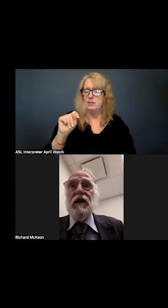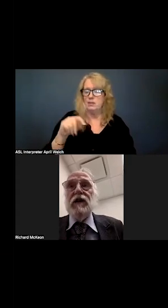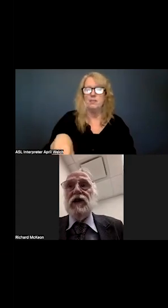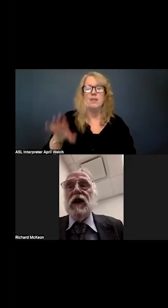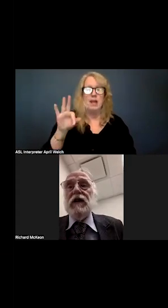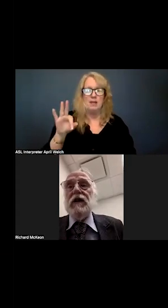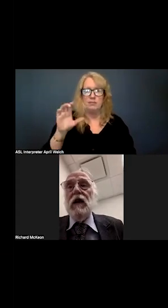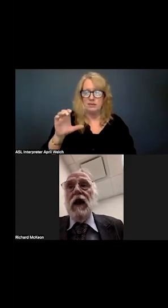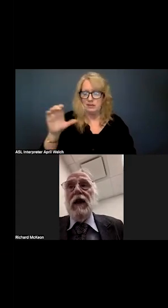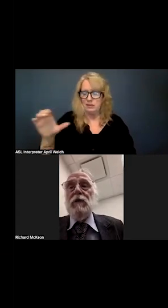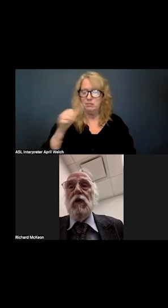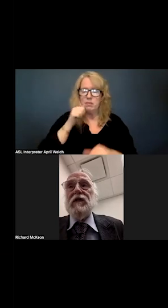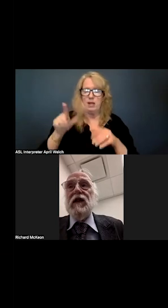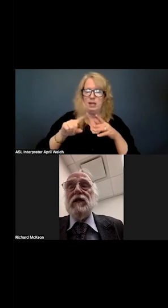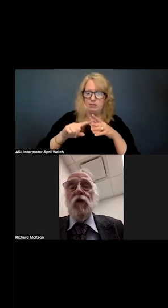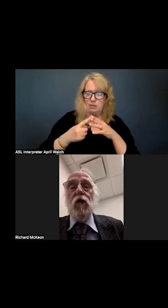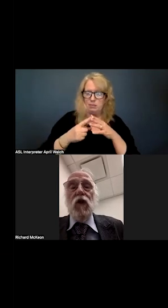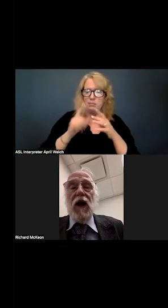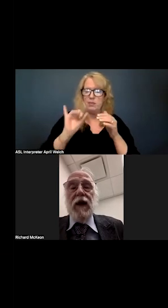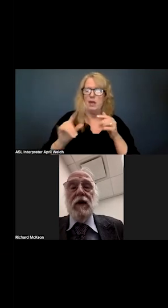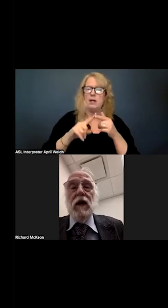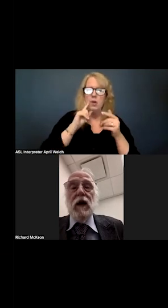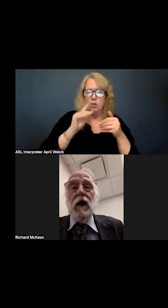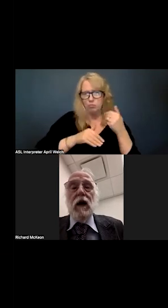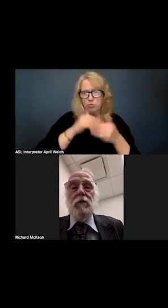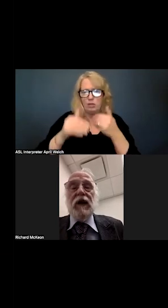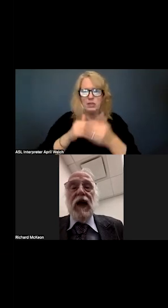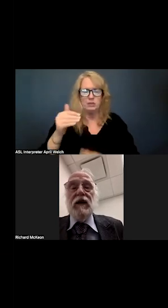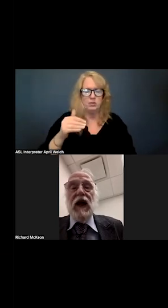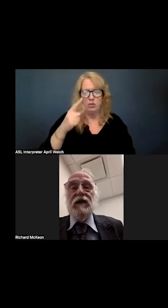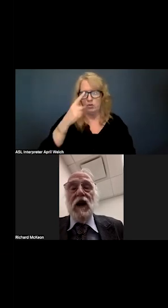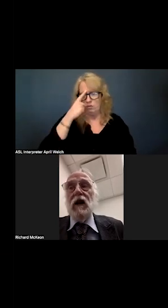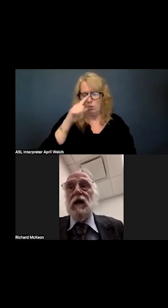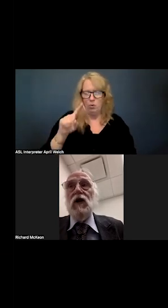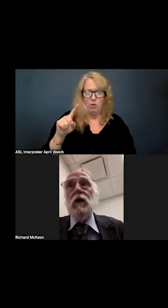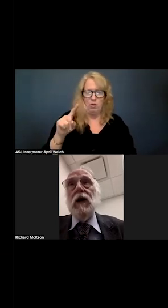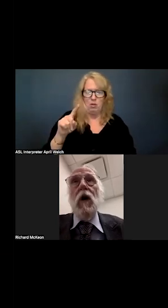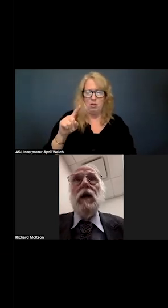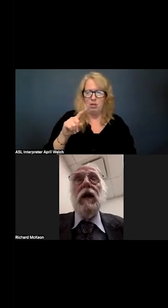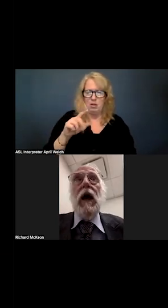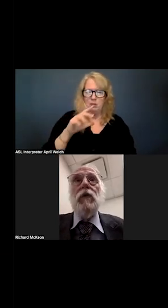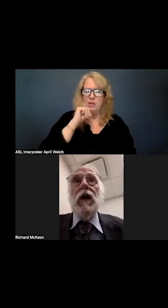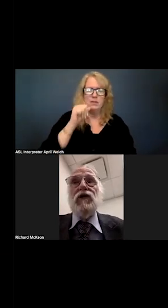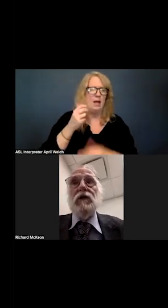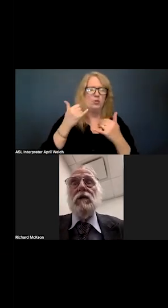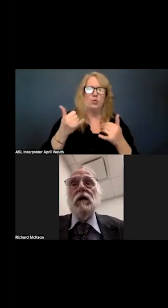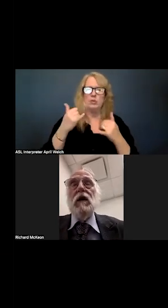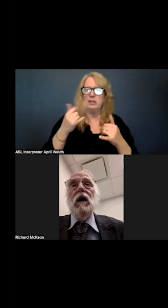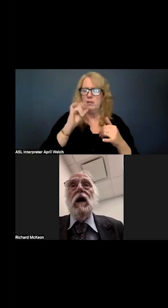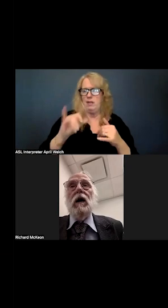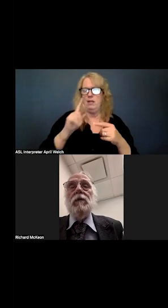FCC has initiated a process for that, but that is not currently widely